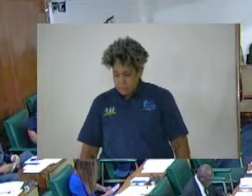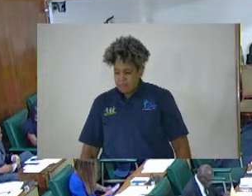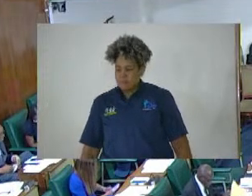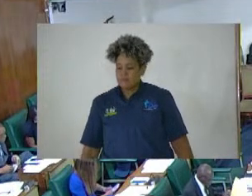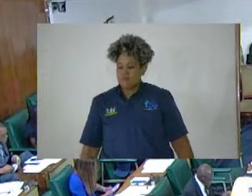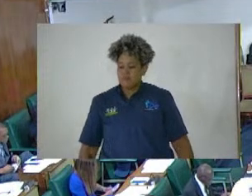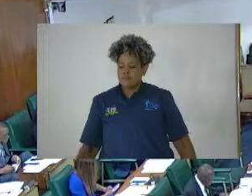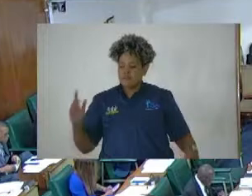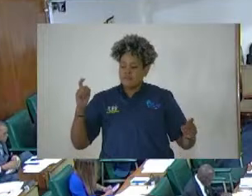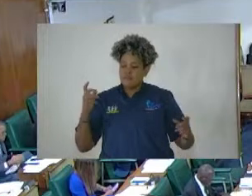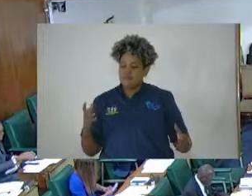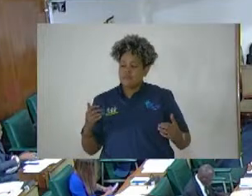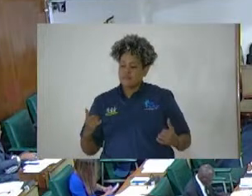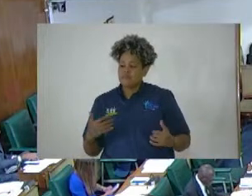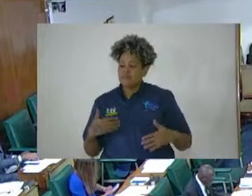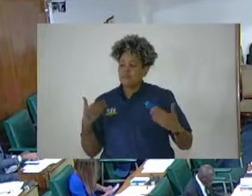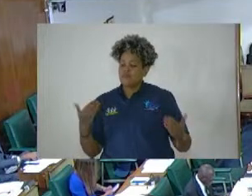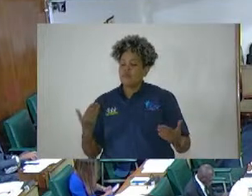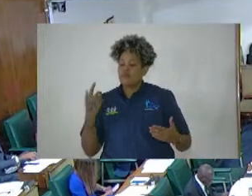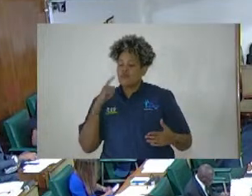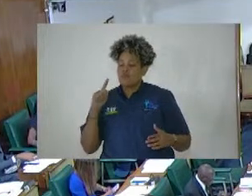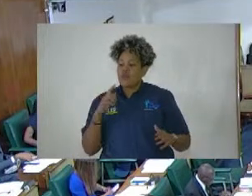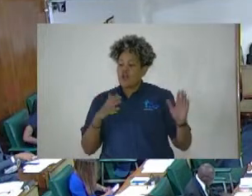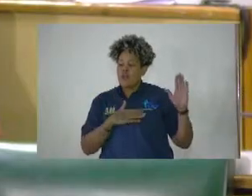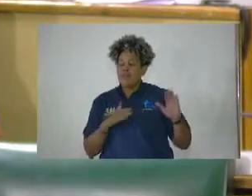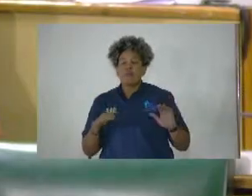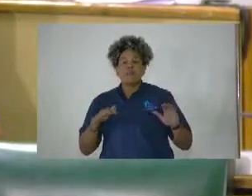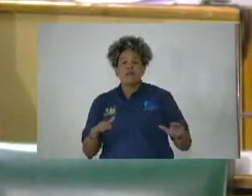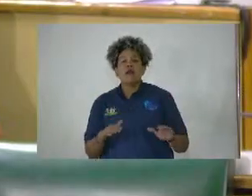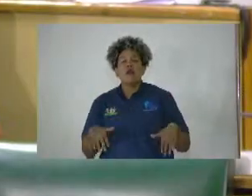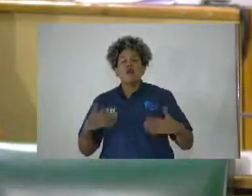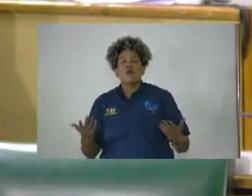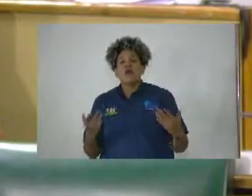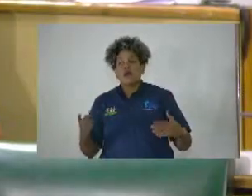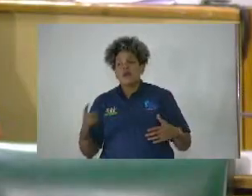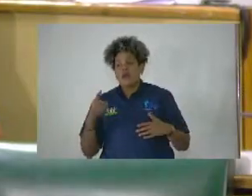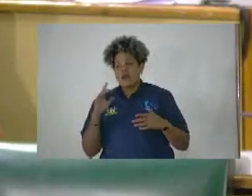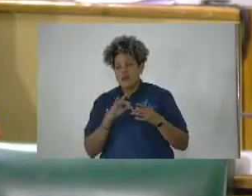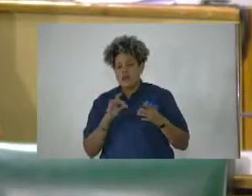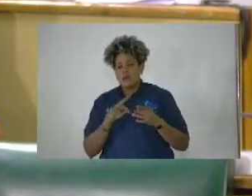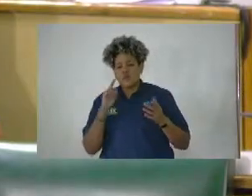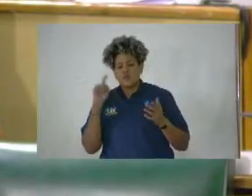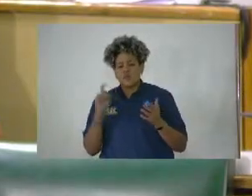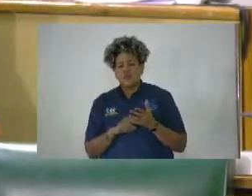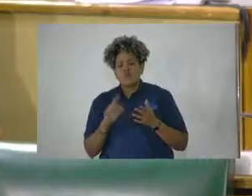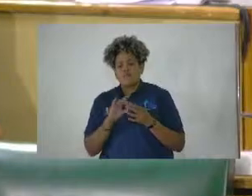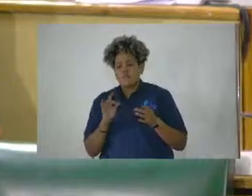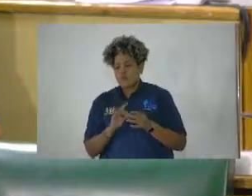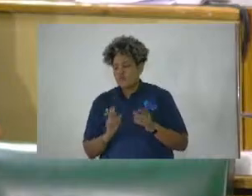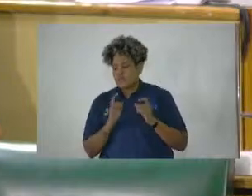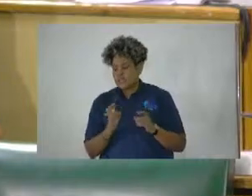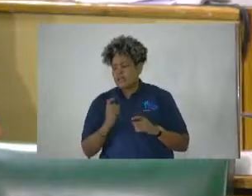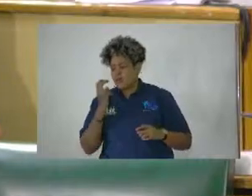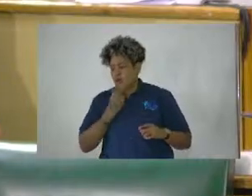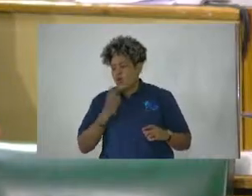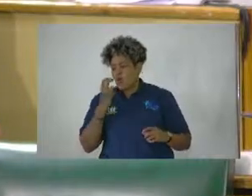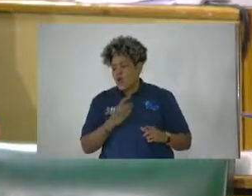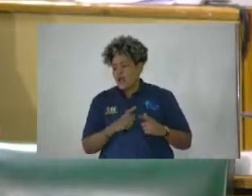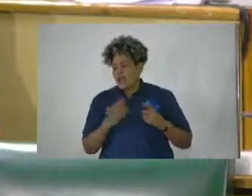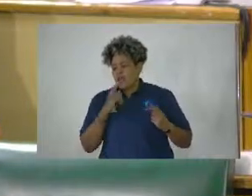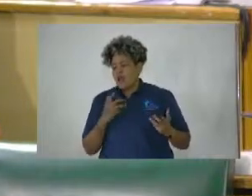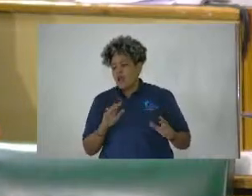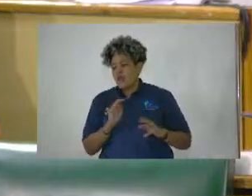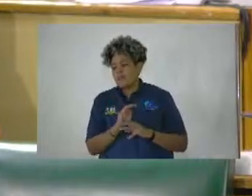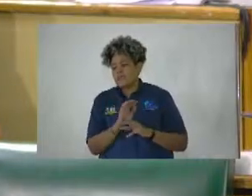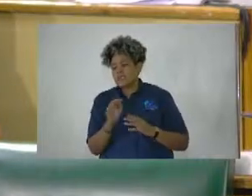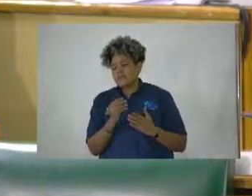Mr. Speaker, I beg to move for the recommittal of the item notices of motions given orally to allow the